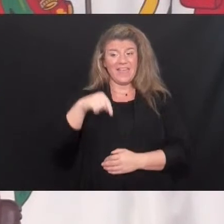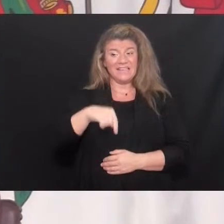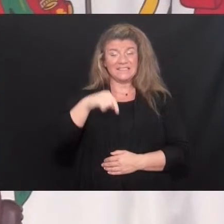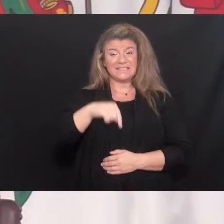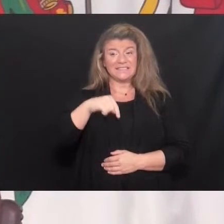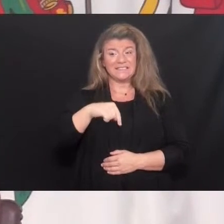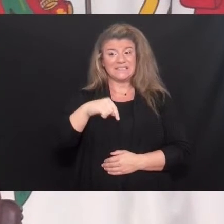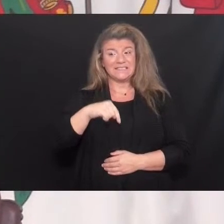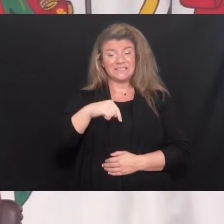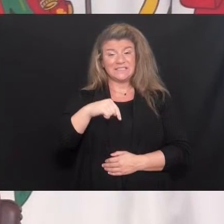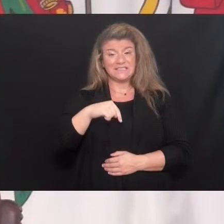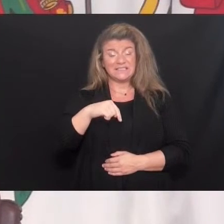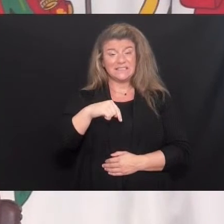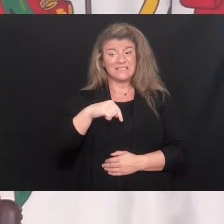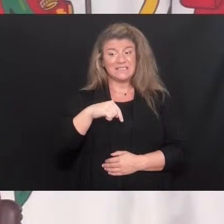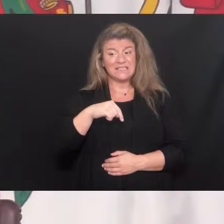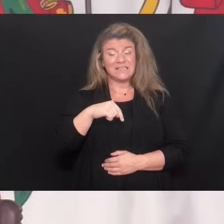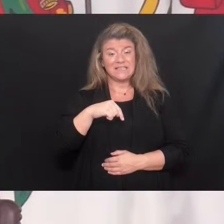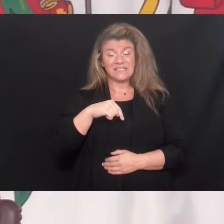the